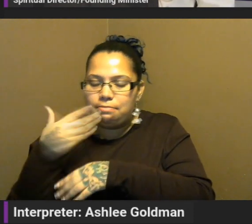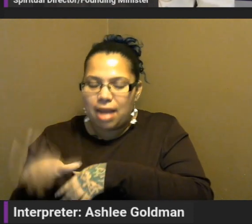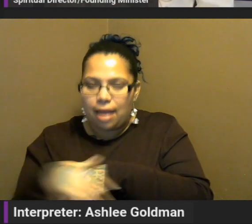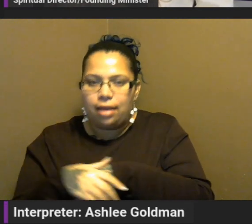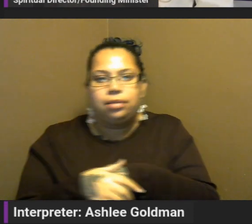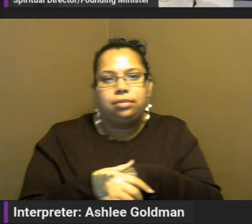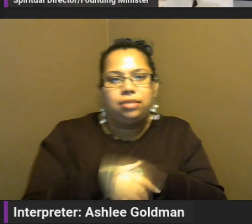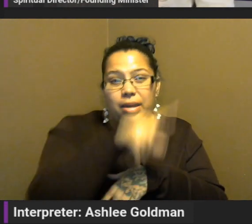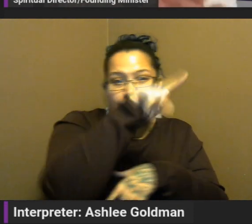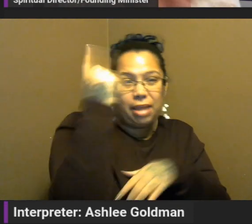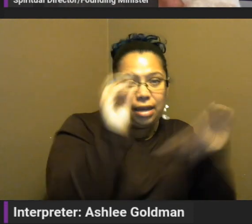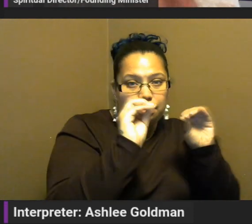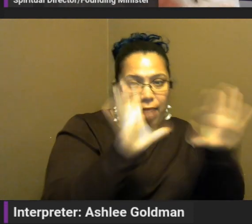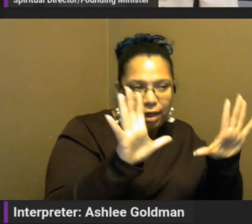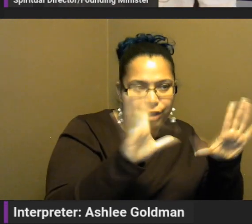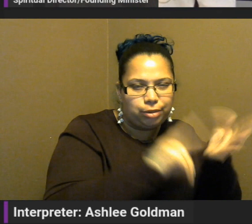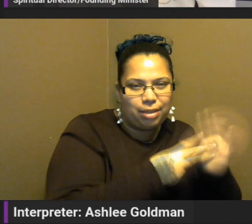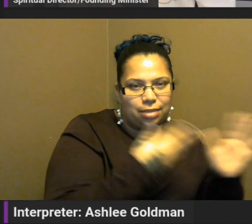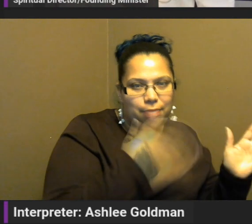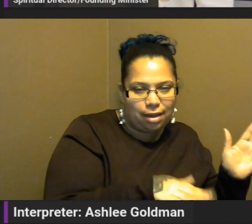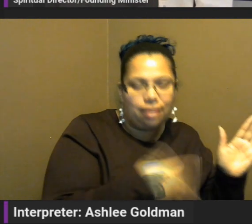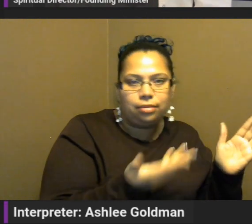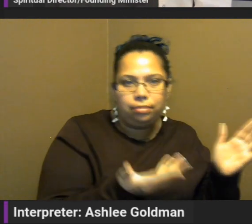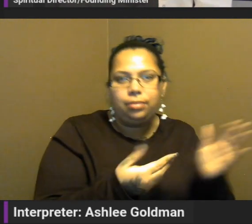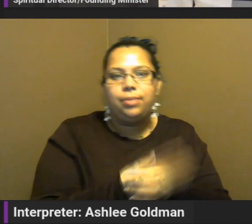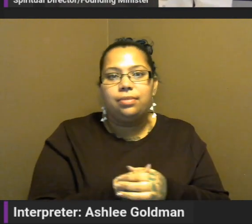Most of these things, and including Black Friday,